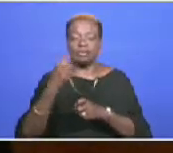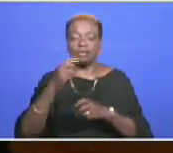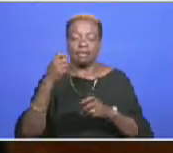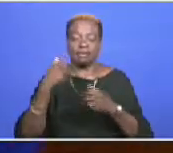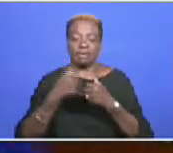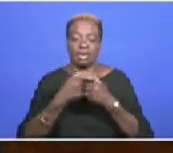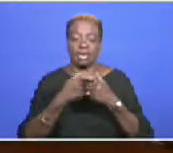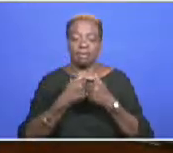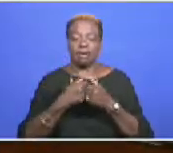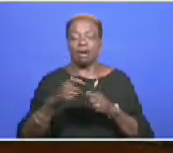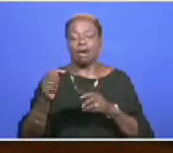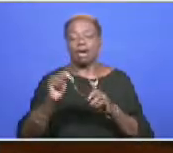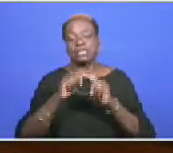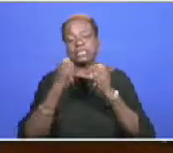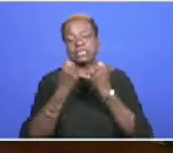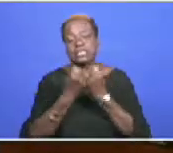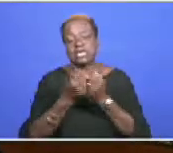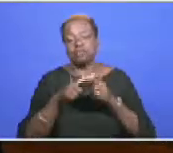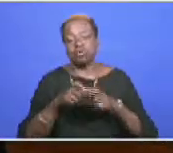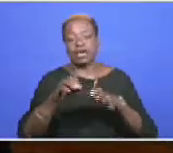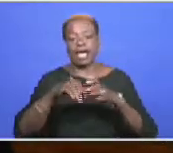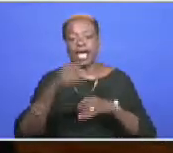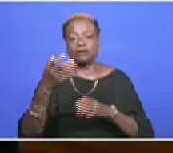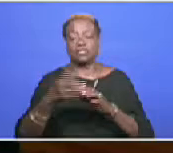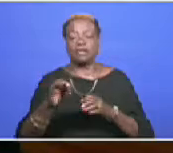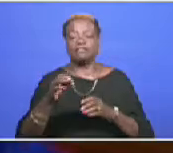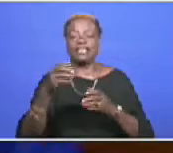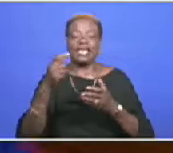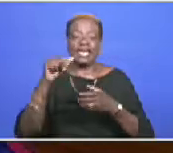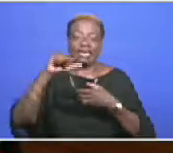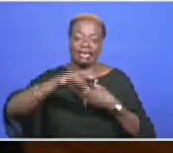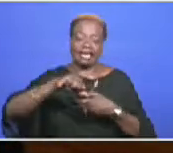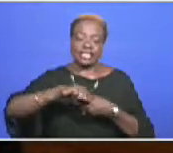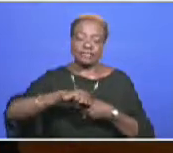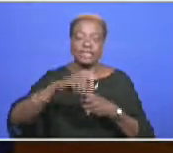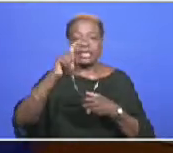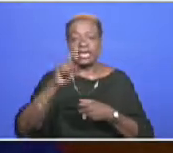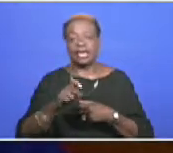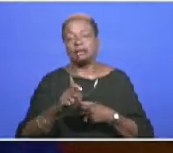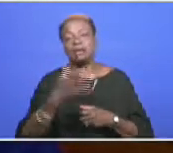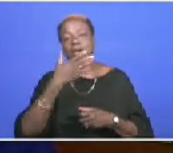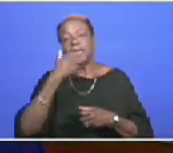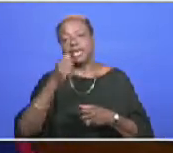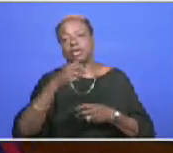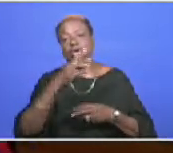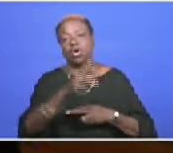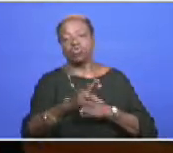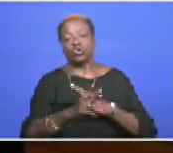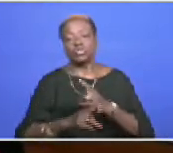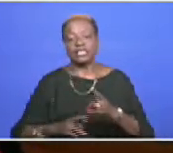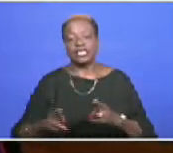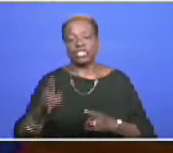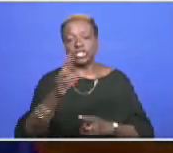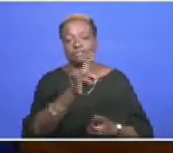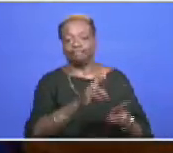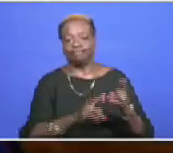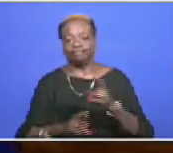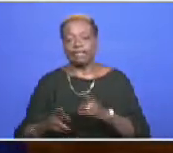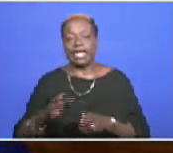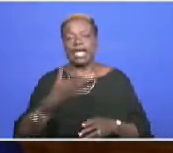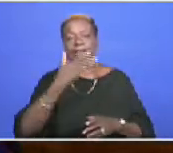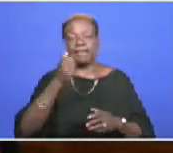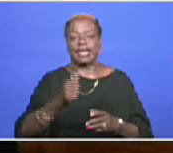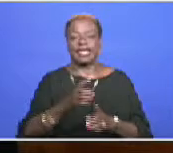Our rotation, we should have better rotation and play better defense. I don't know what happened after